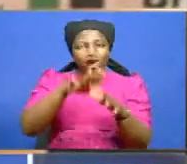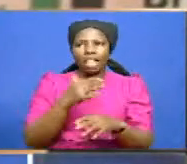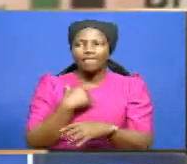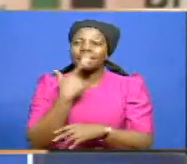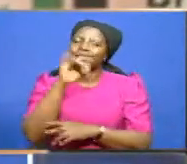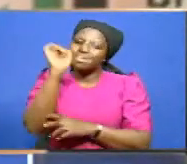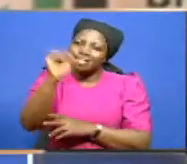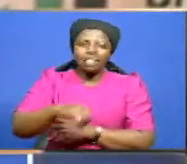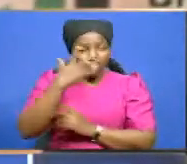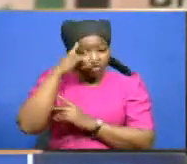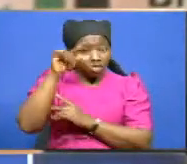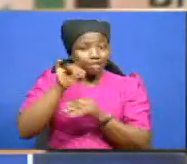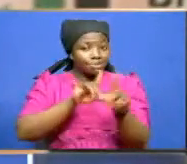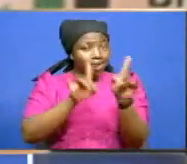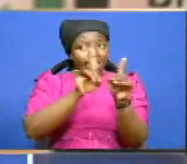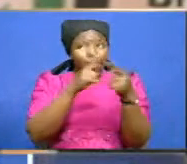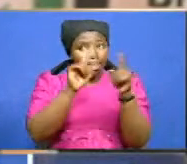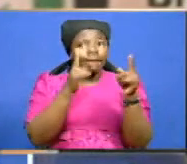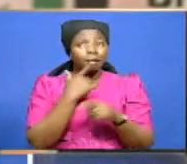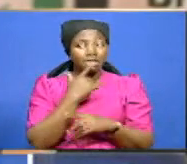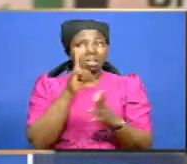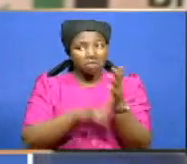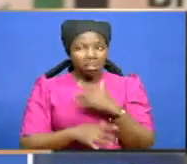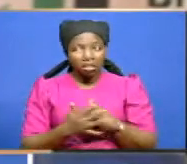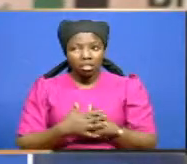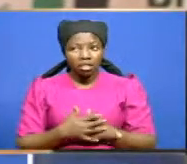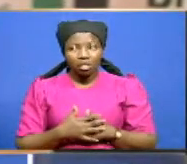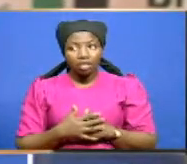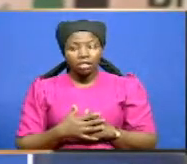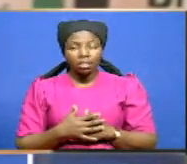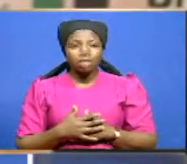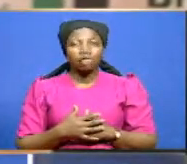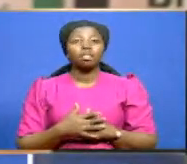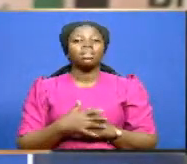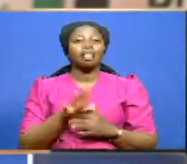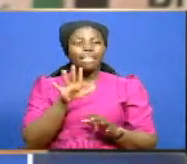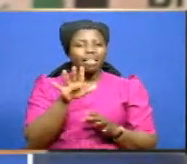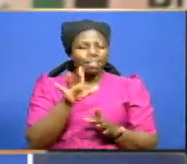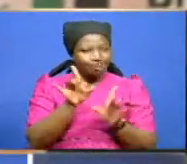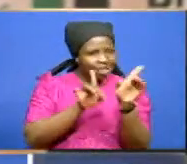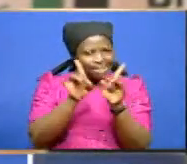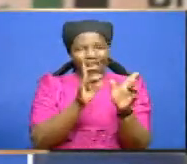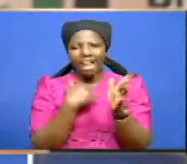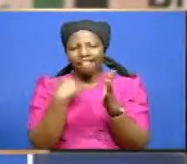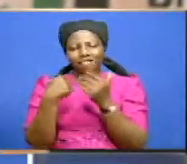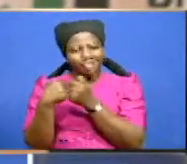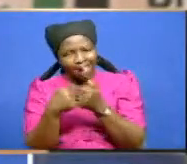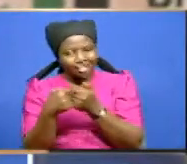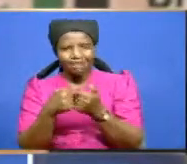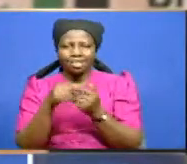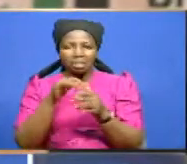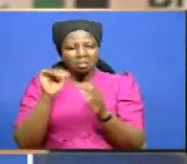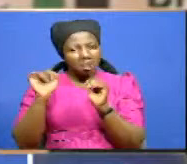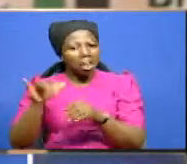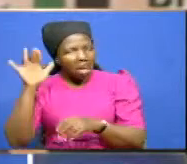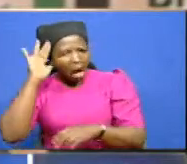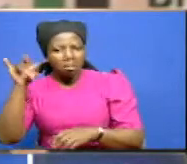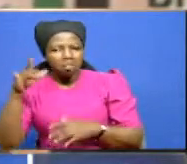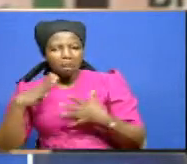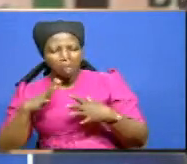safari. Lakini wanasema safari ya mamba pia kuna kenge. So lazima utasikia tu wengine wakipiga kelele hapo na